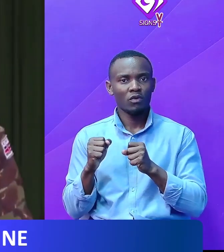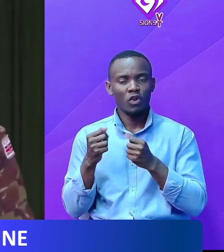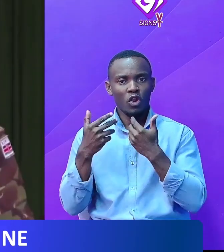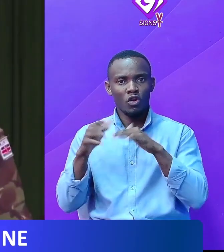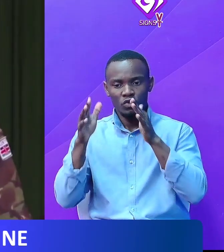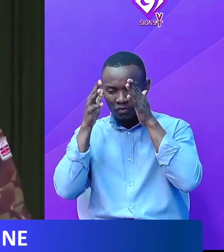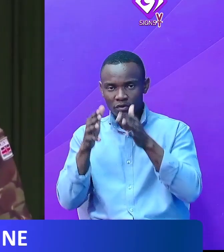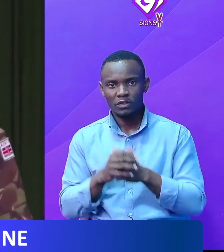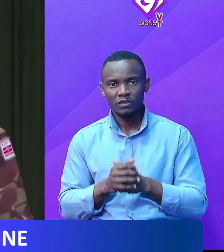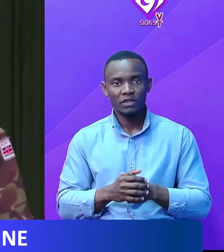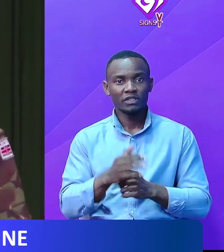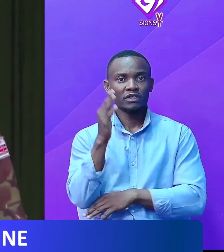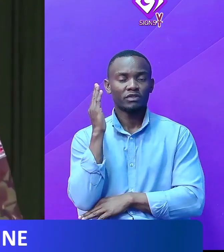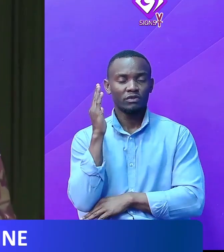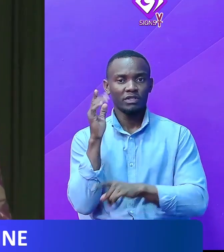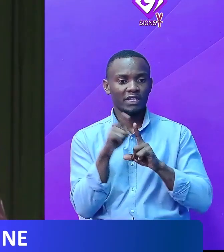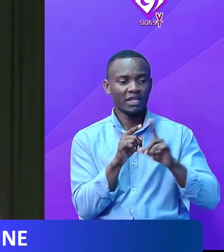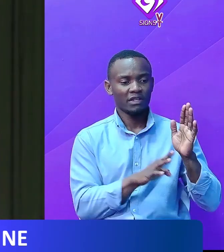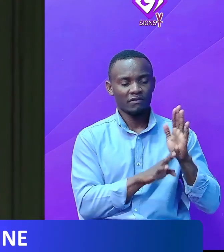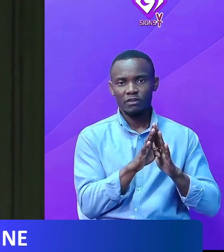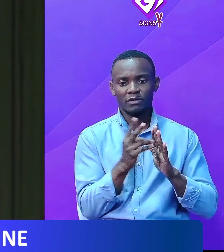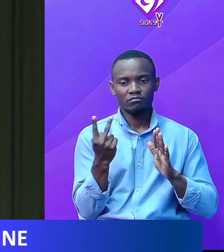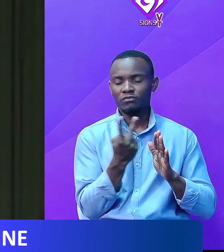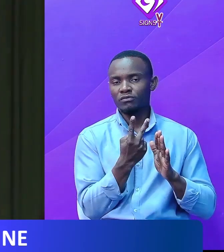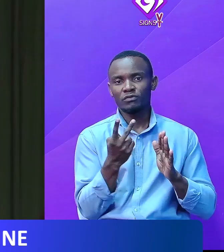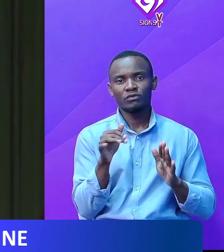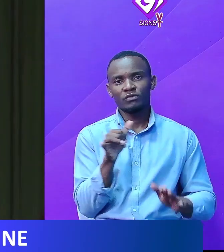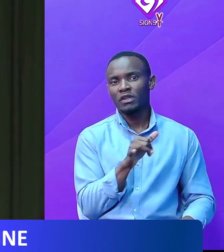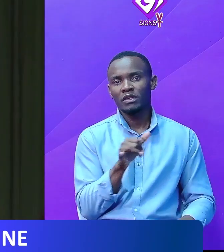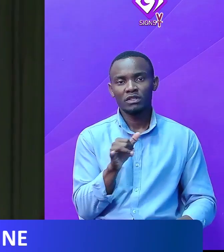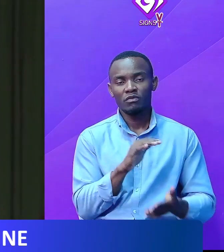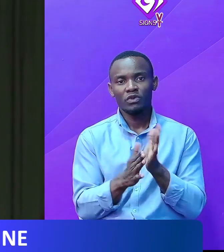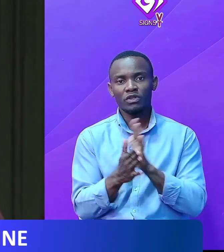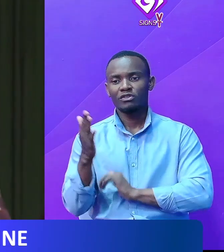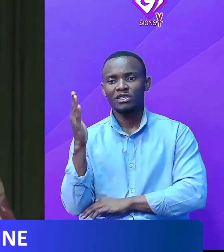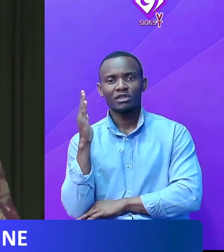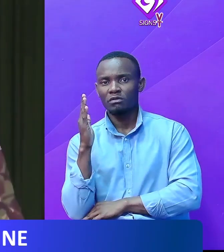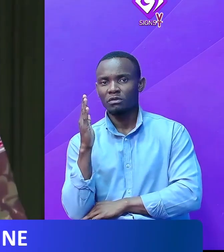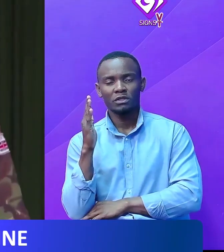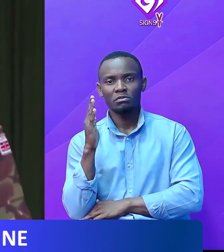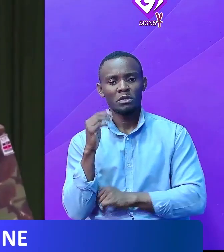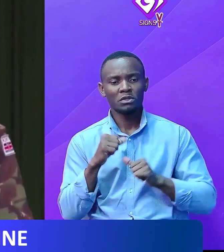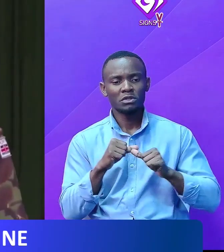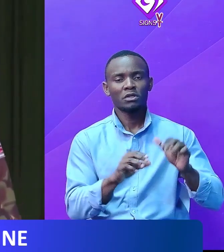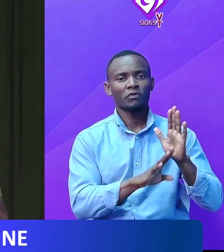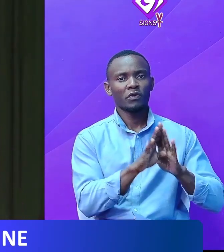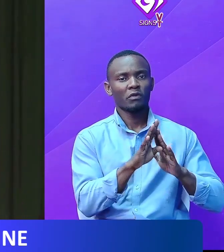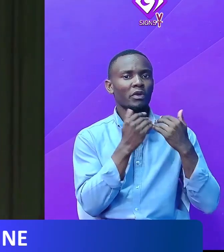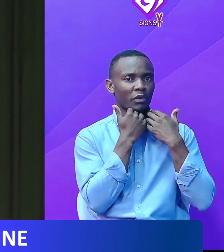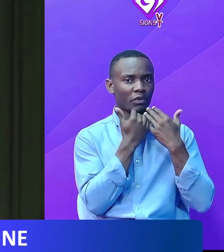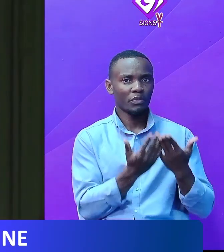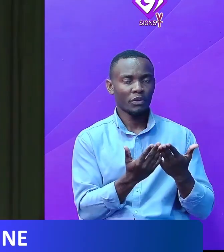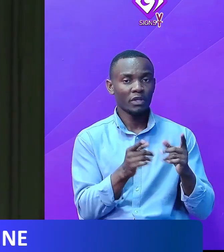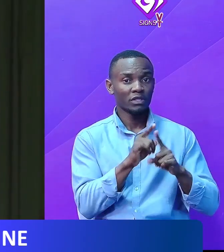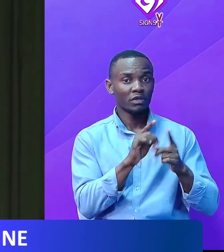are two sides of the same coin. Without security, there can be no sustainable development. And without